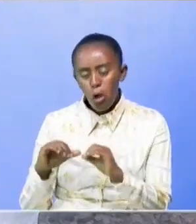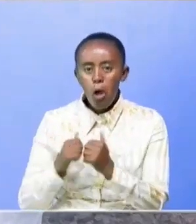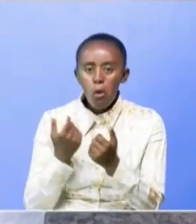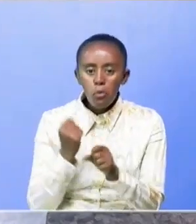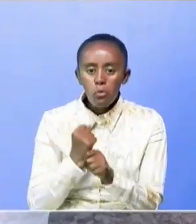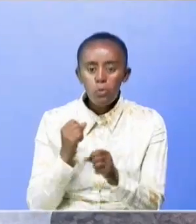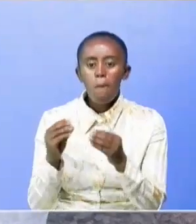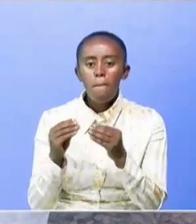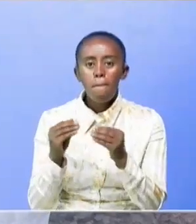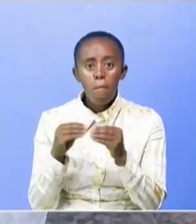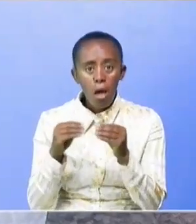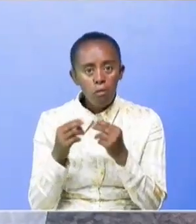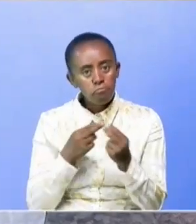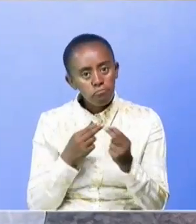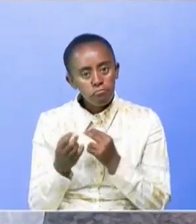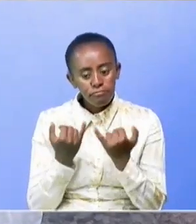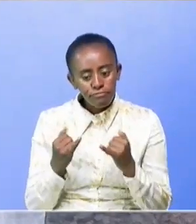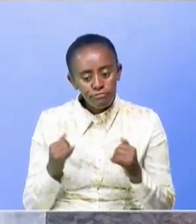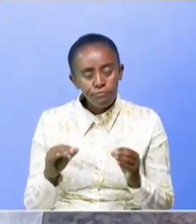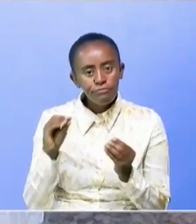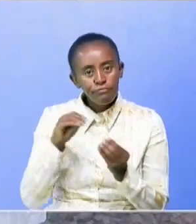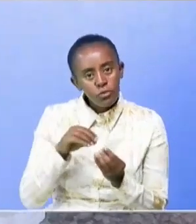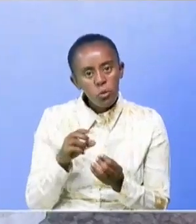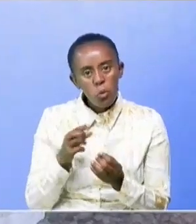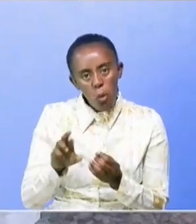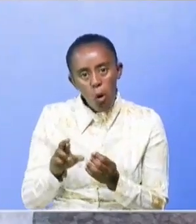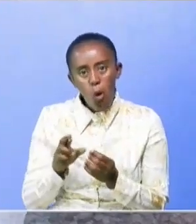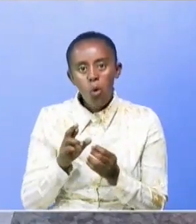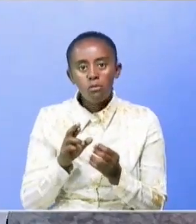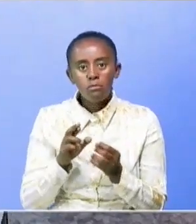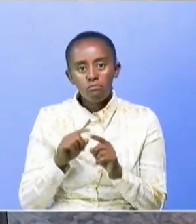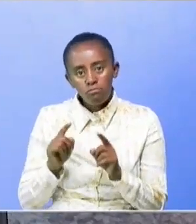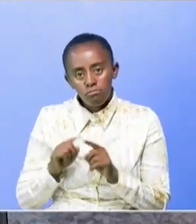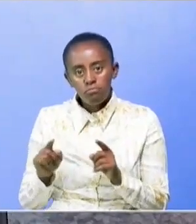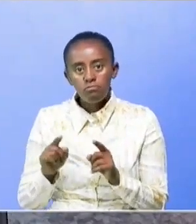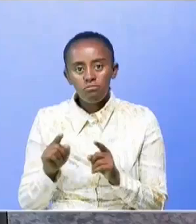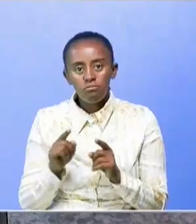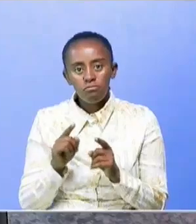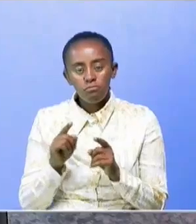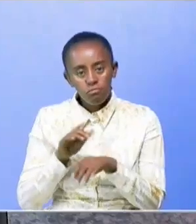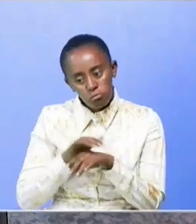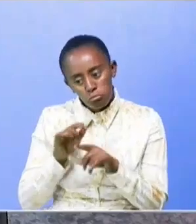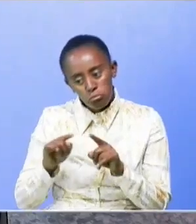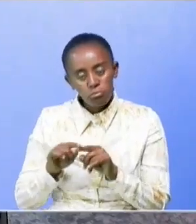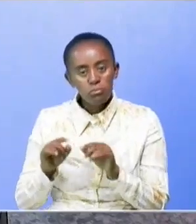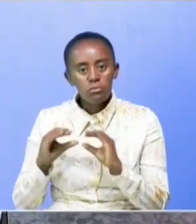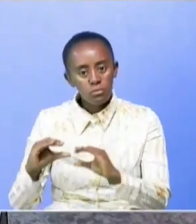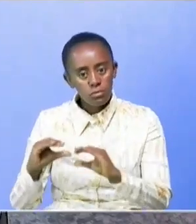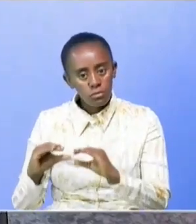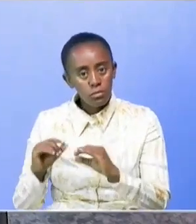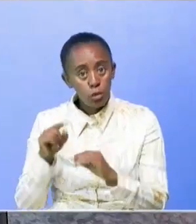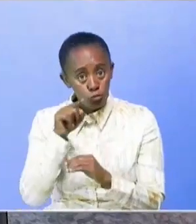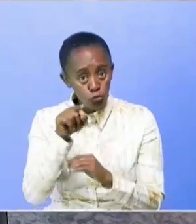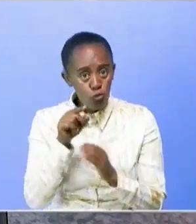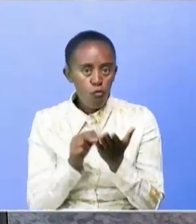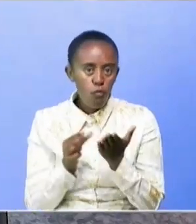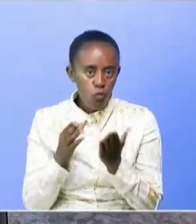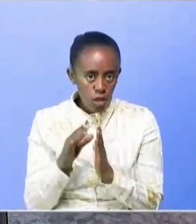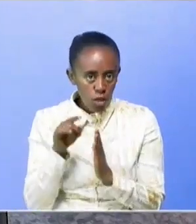math or also how to know science. So this is volunteering. You